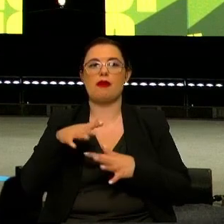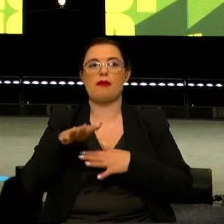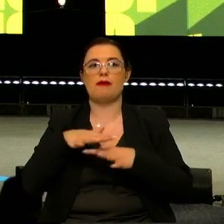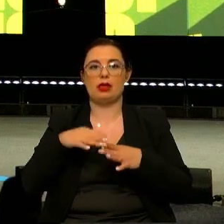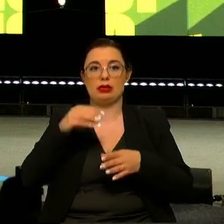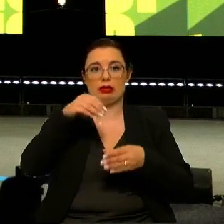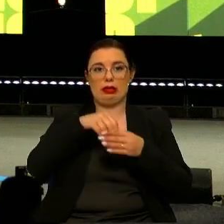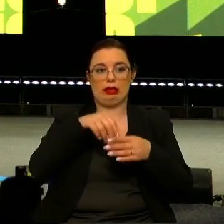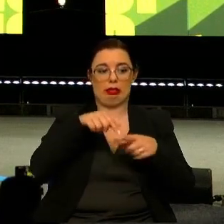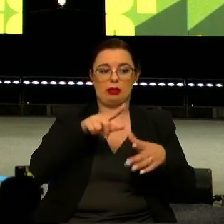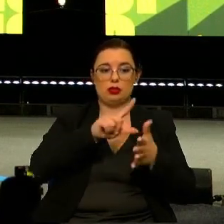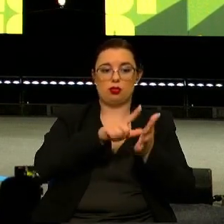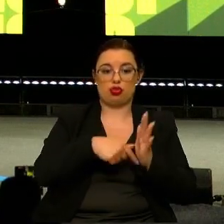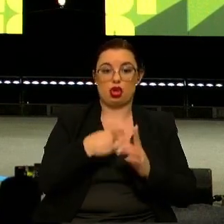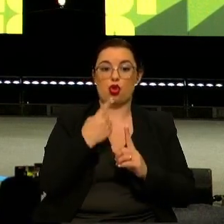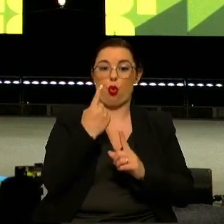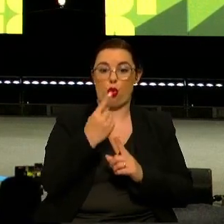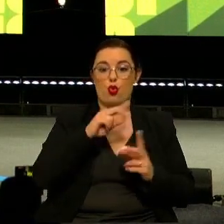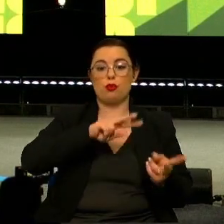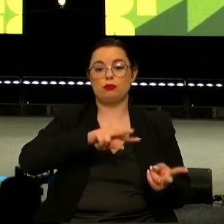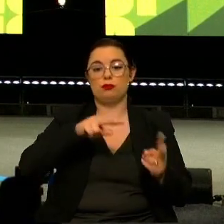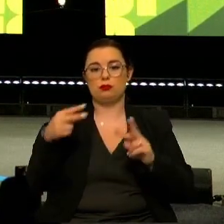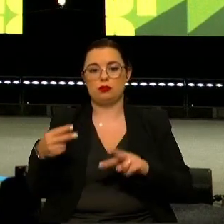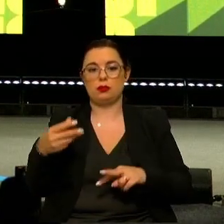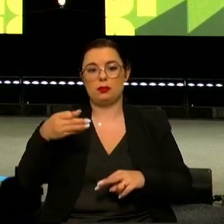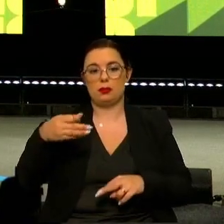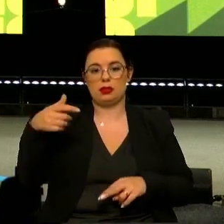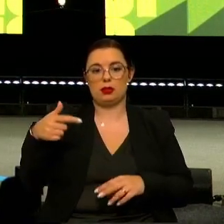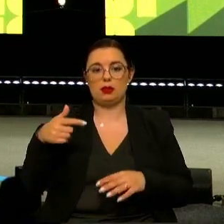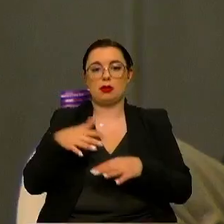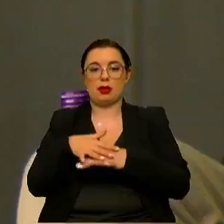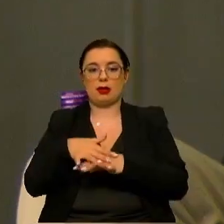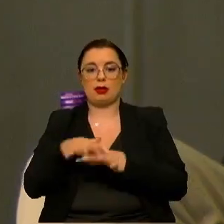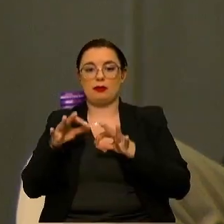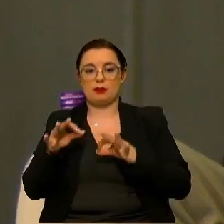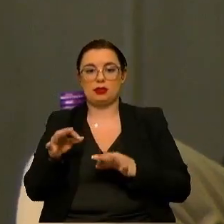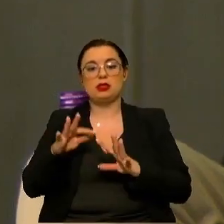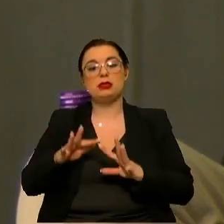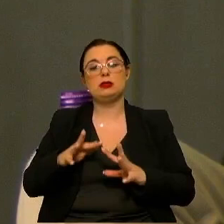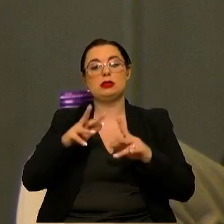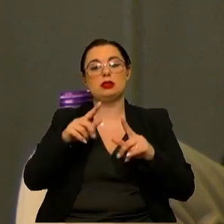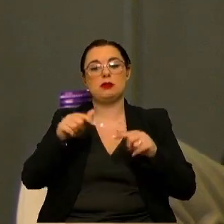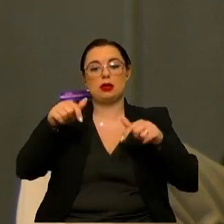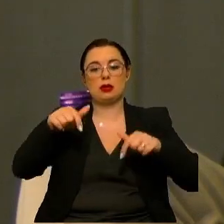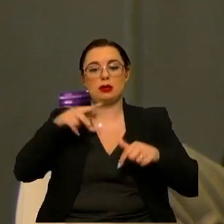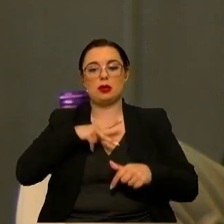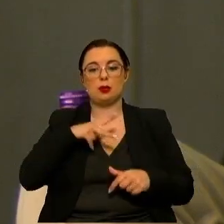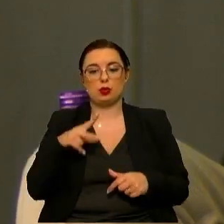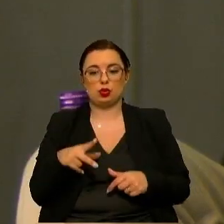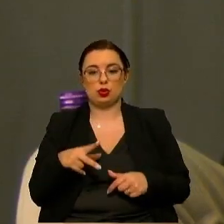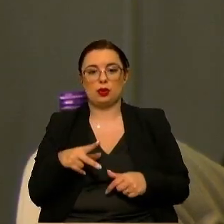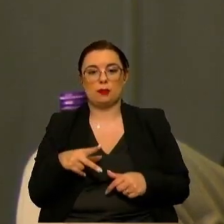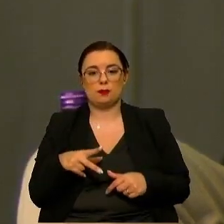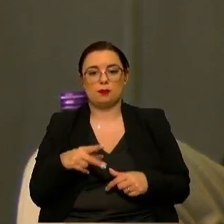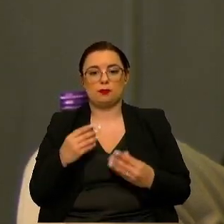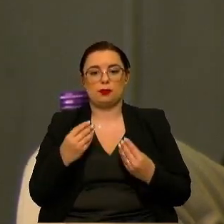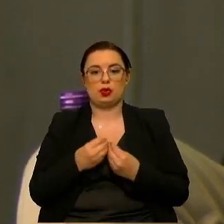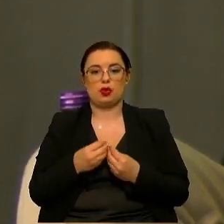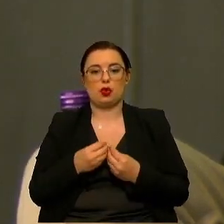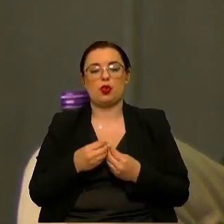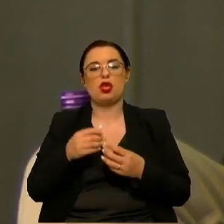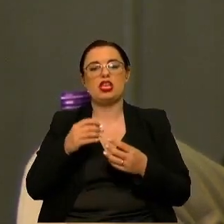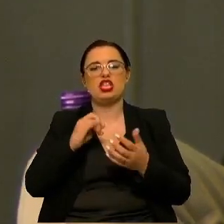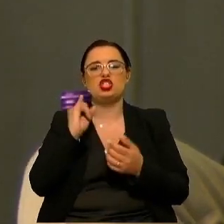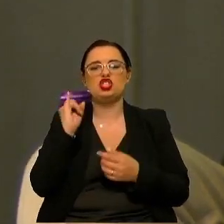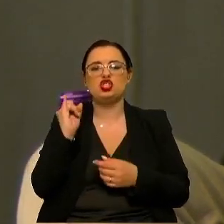quantum nodes within description, and one will be used in PTQCI in the physical network,